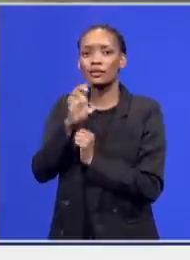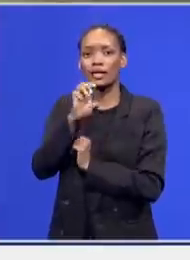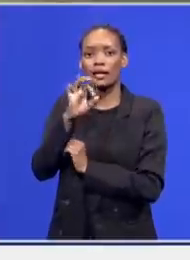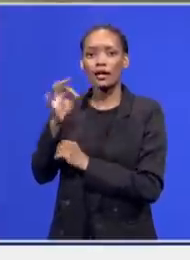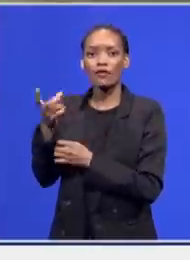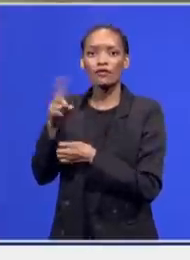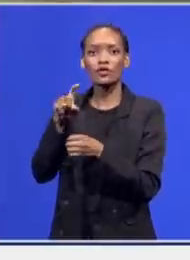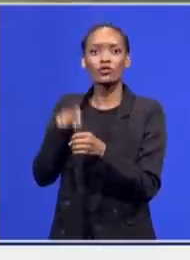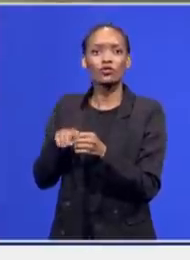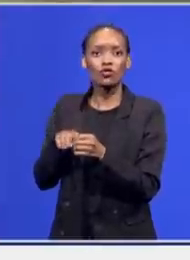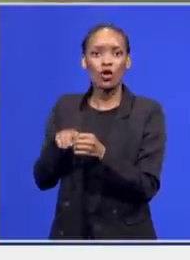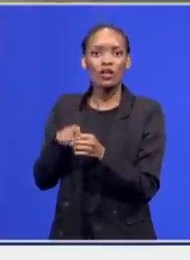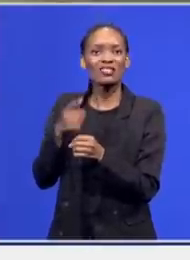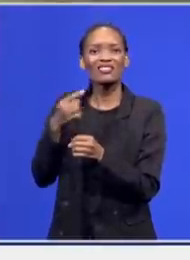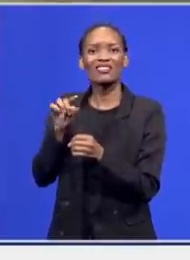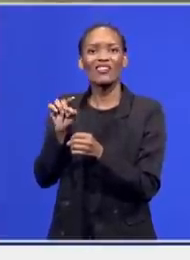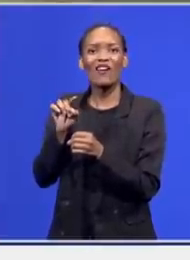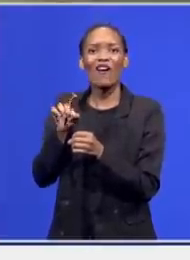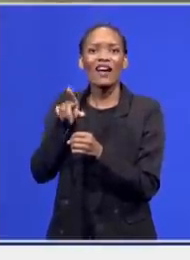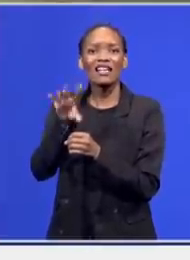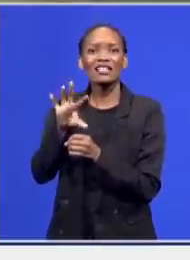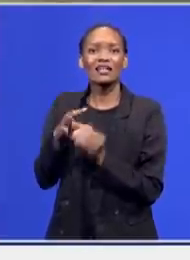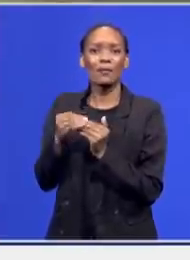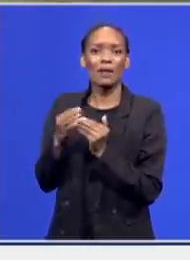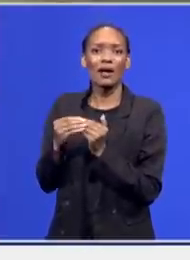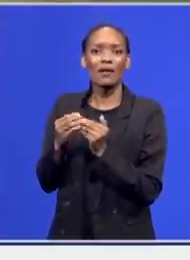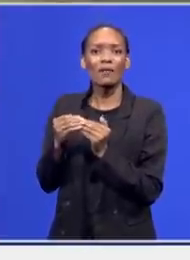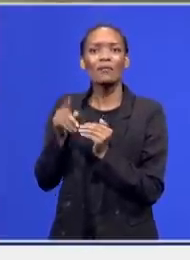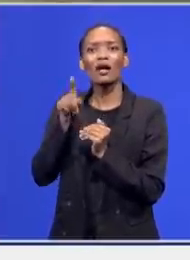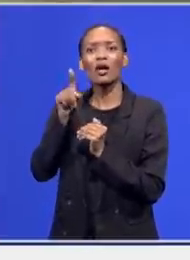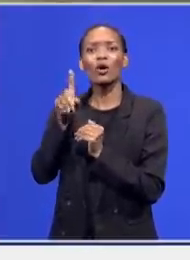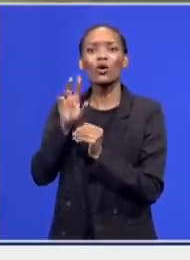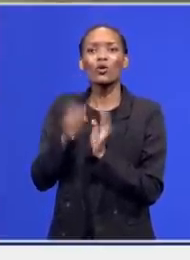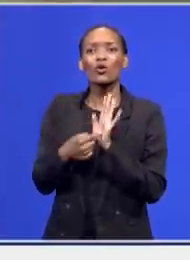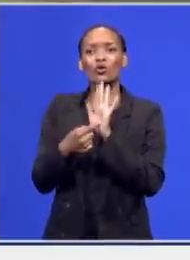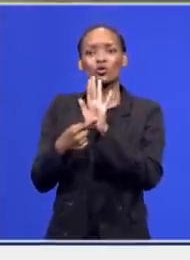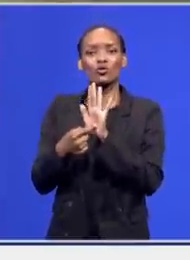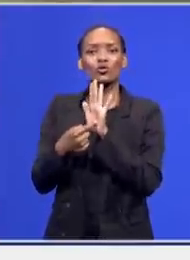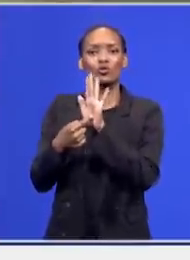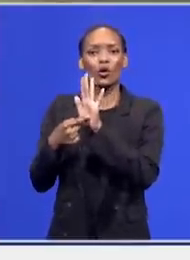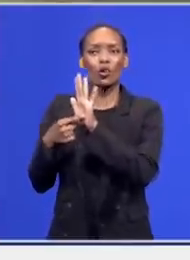rank and file member. So who gave you the mandate to go into road shows?